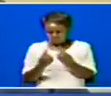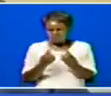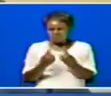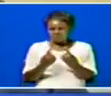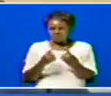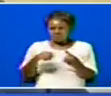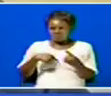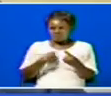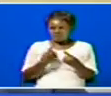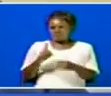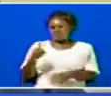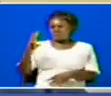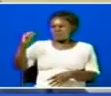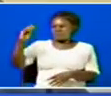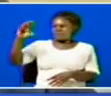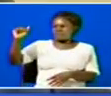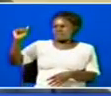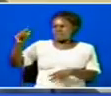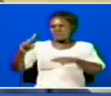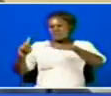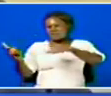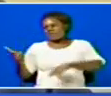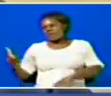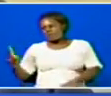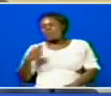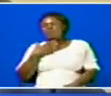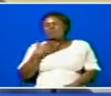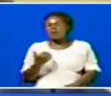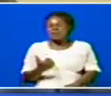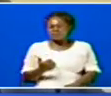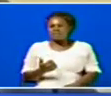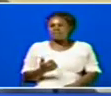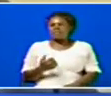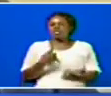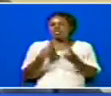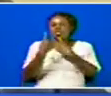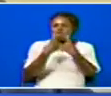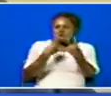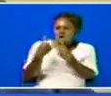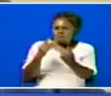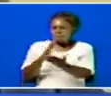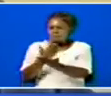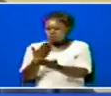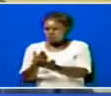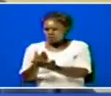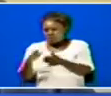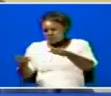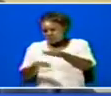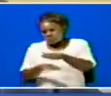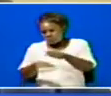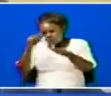kama wana Nairobi MCAs, tungetaka kuwe na mazungumzo baina ya